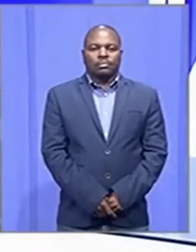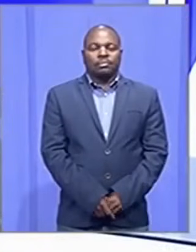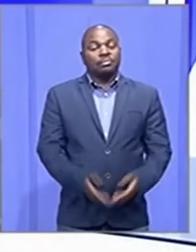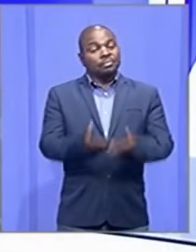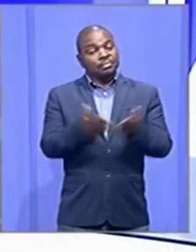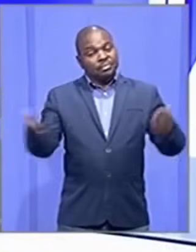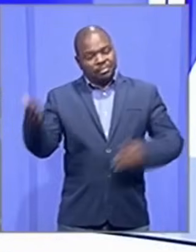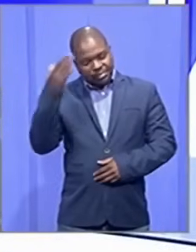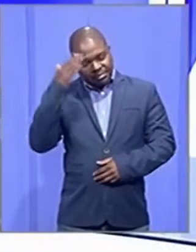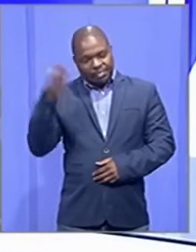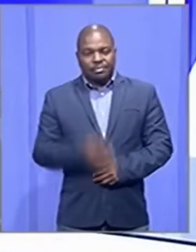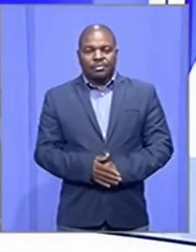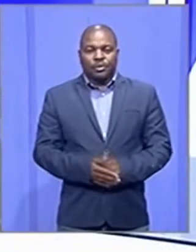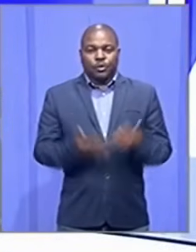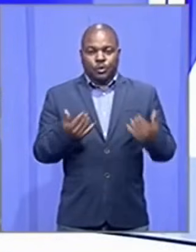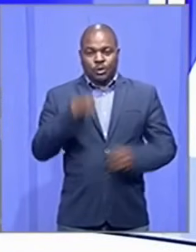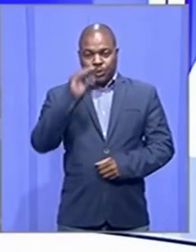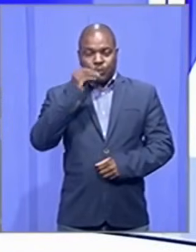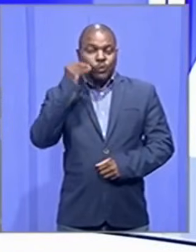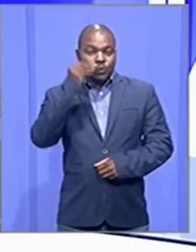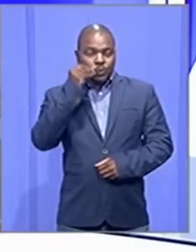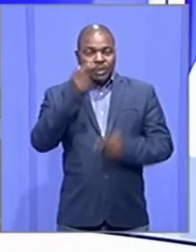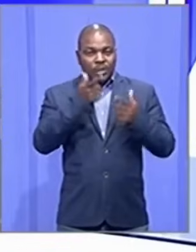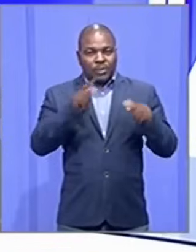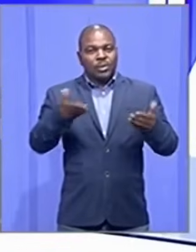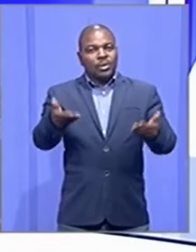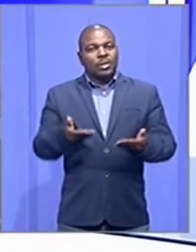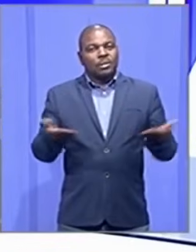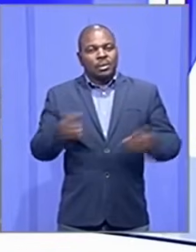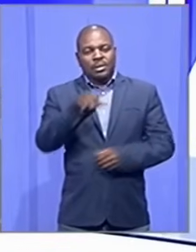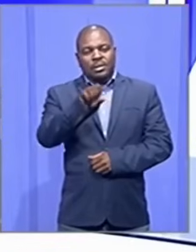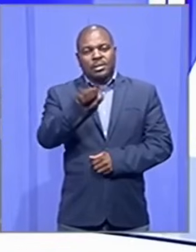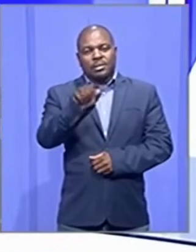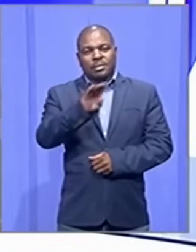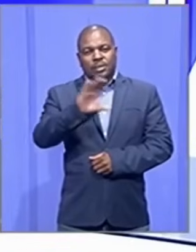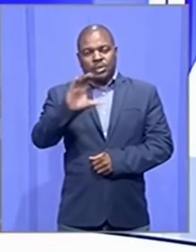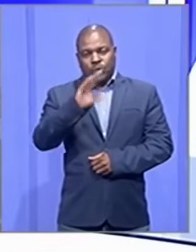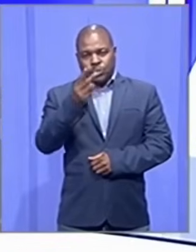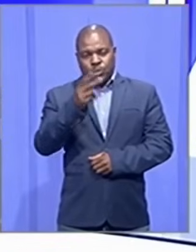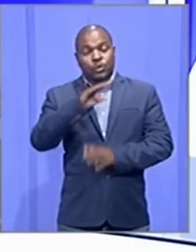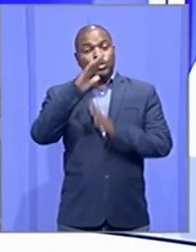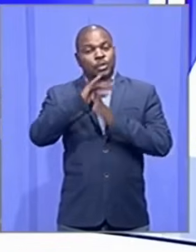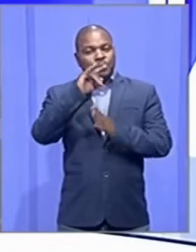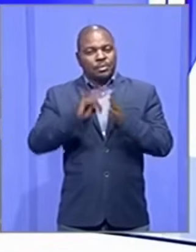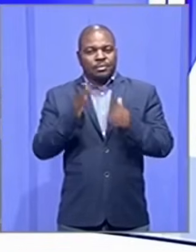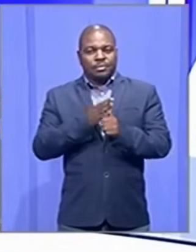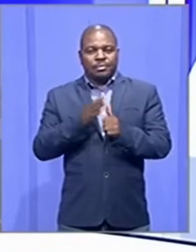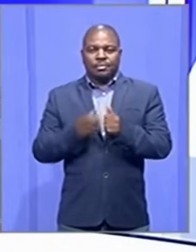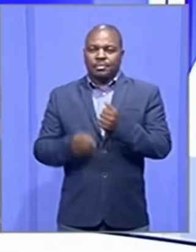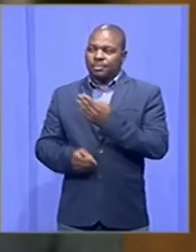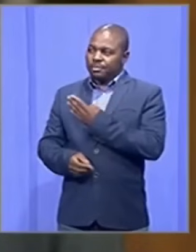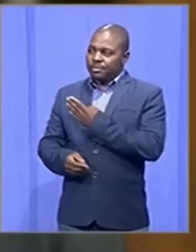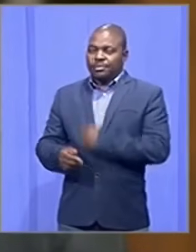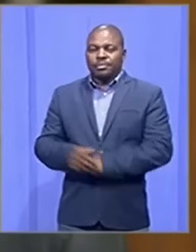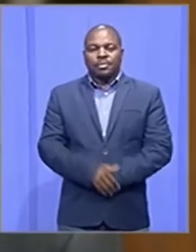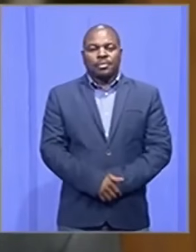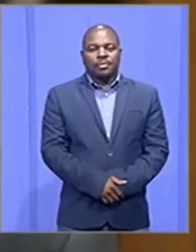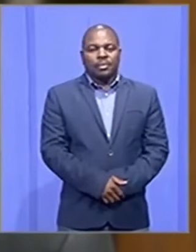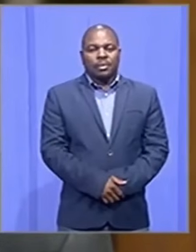Dumelang bahaeso la moetswe ditabeng tsena tsa Sesotho ho SABC 2 empa ha re ka leka dihlooho tsa tsona.